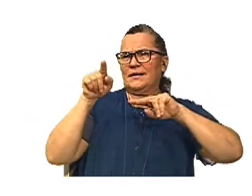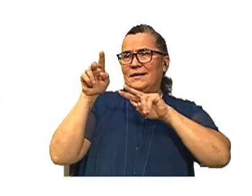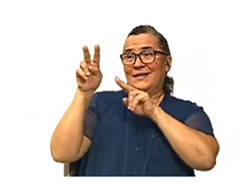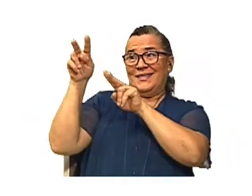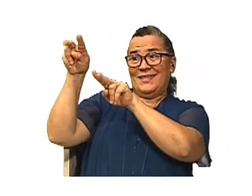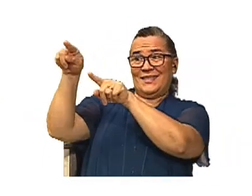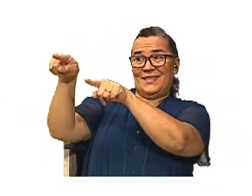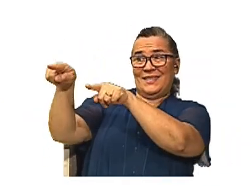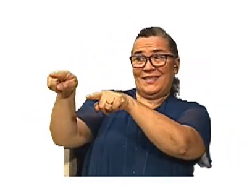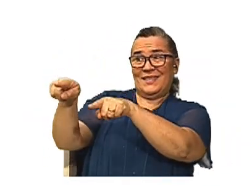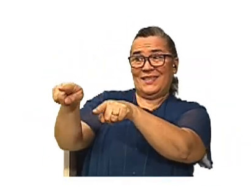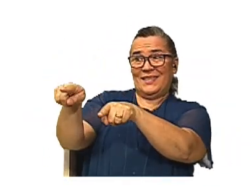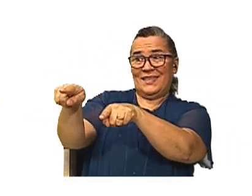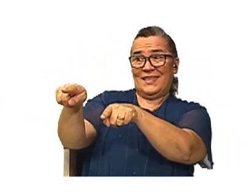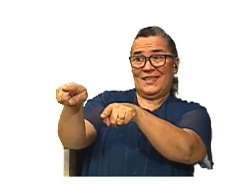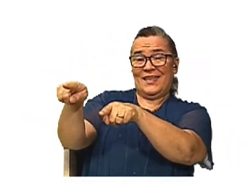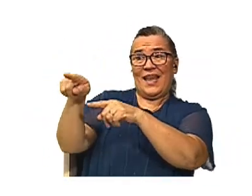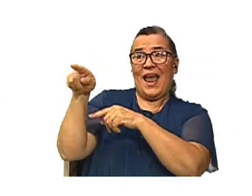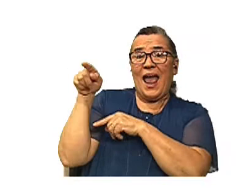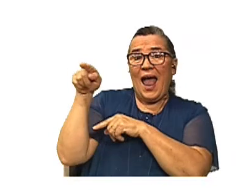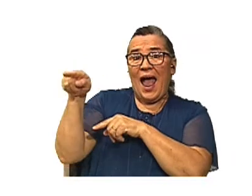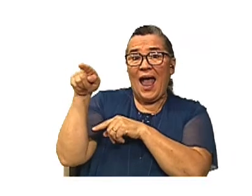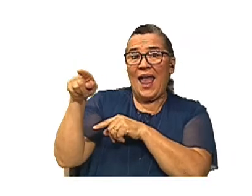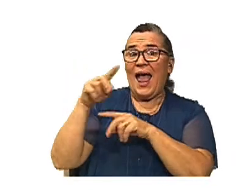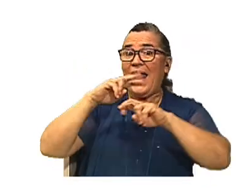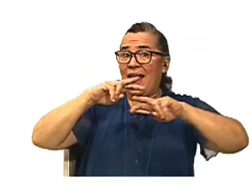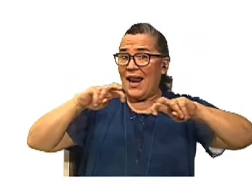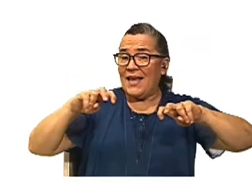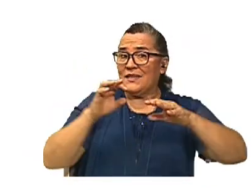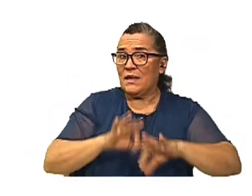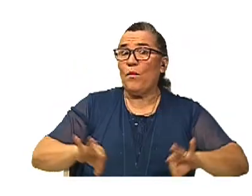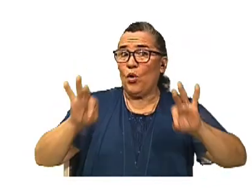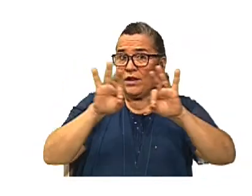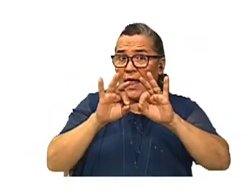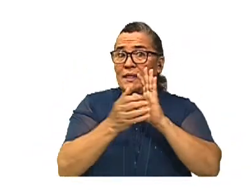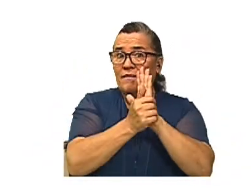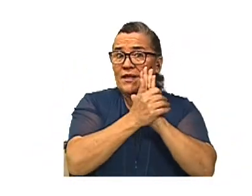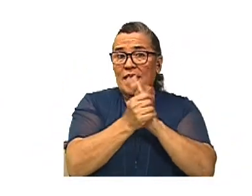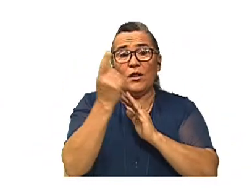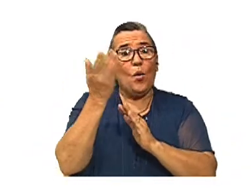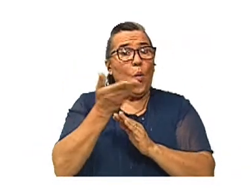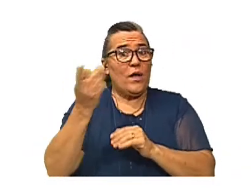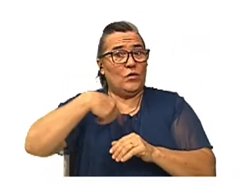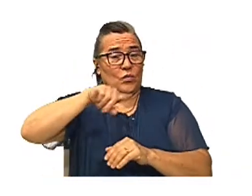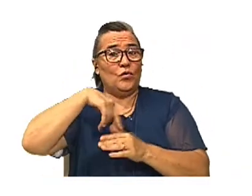a very important skill we have to take into account when studying.